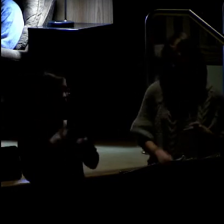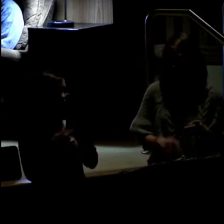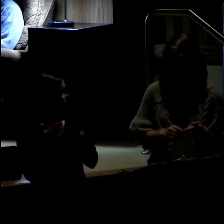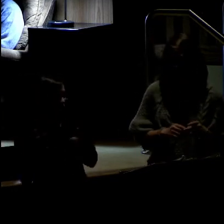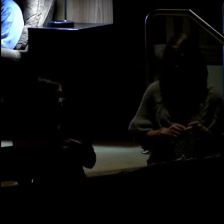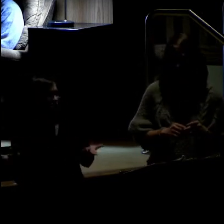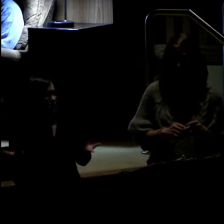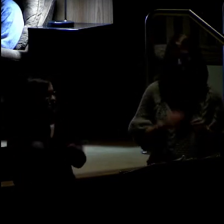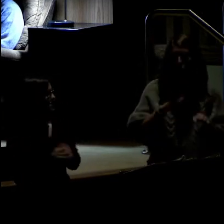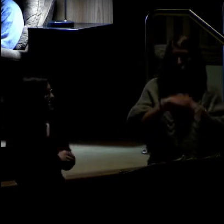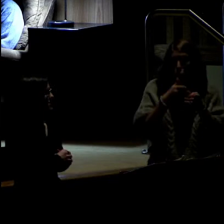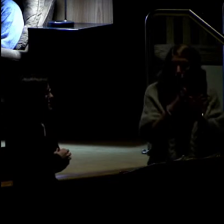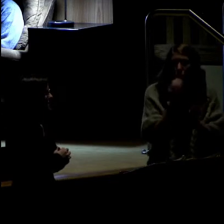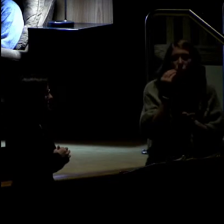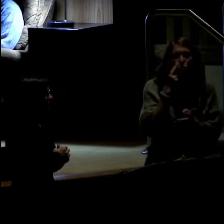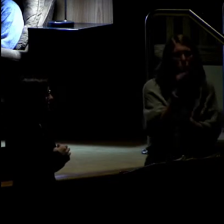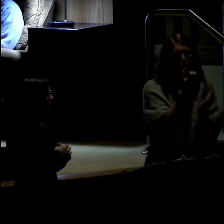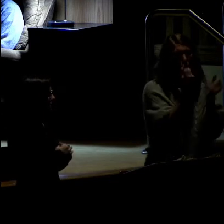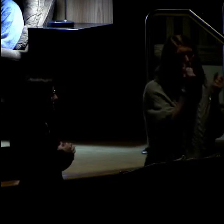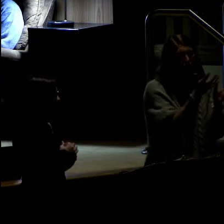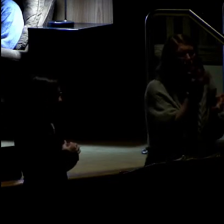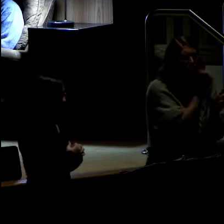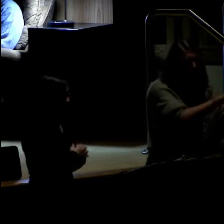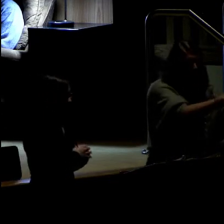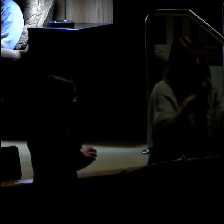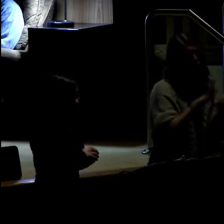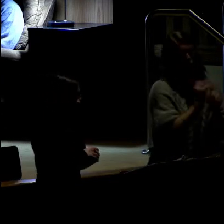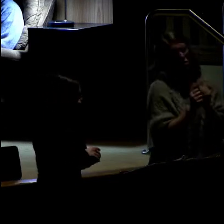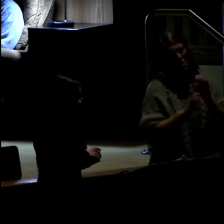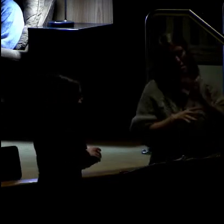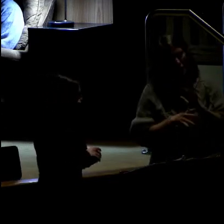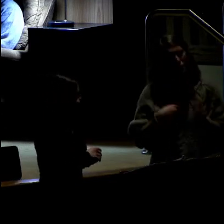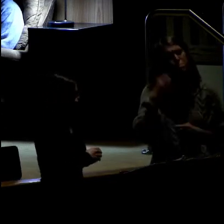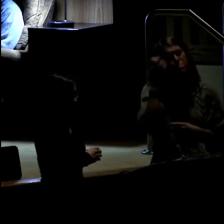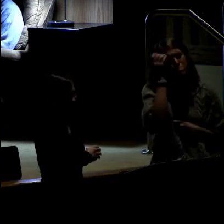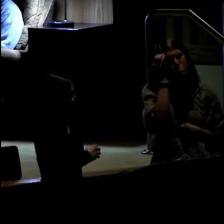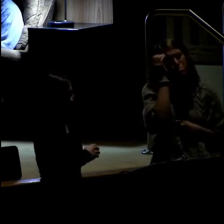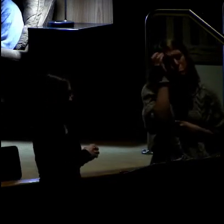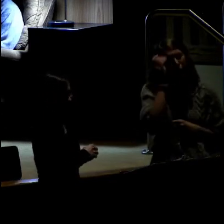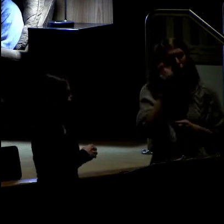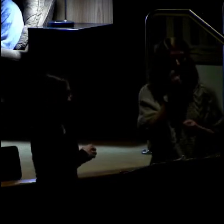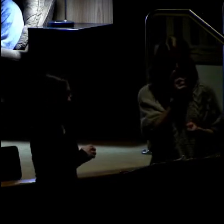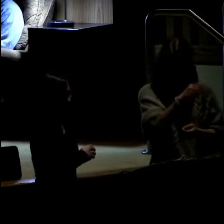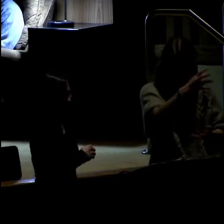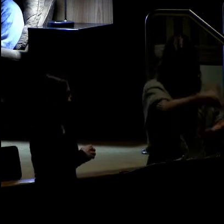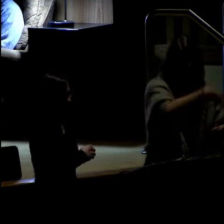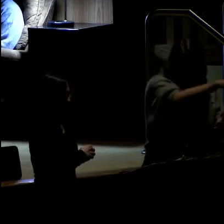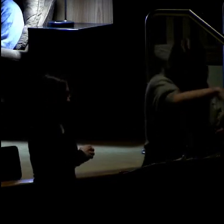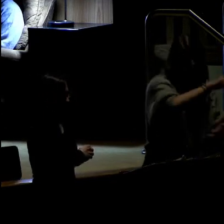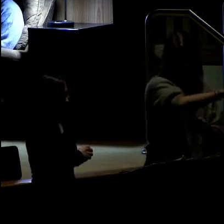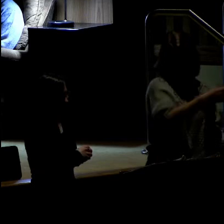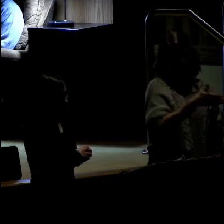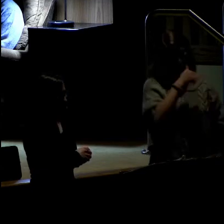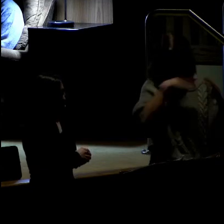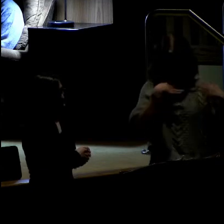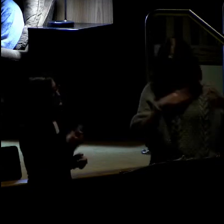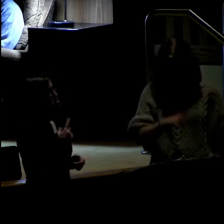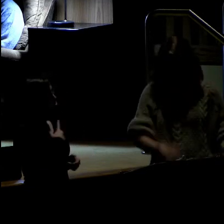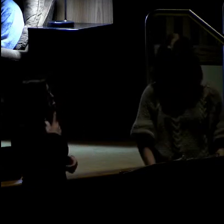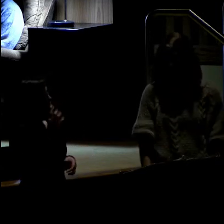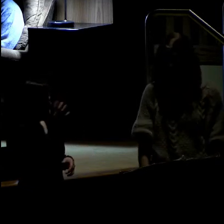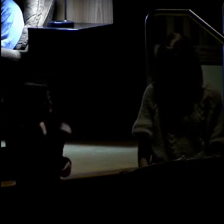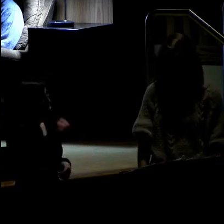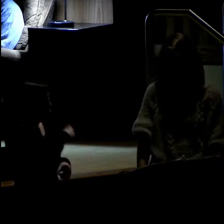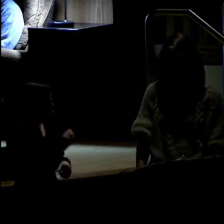On the way home from church, I saw quite a few yards still covered up with leaves, and it got me thinking, shouldn't they be raked up before the snow comes? I suppose